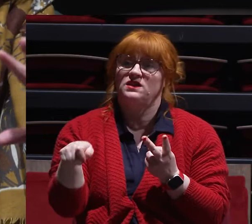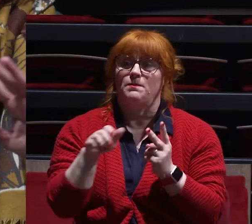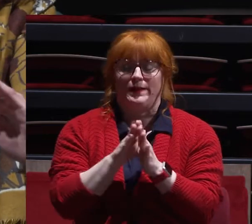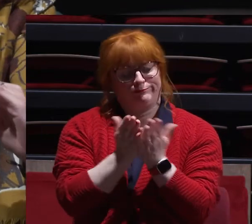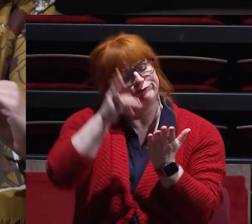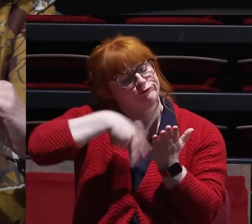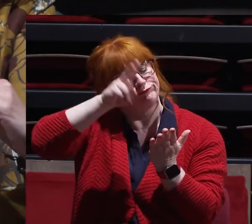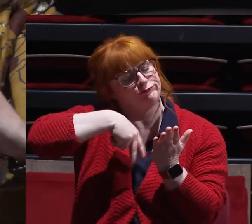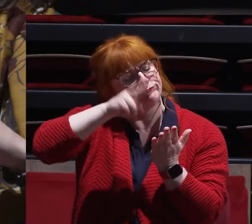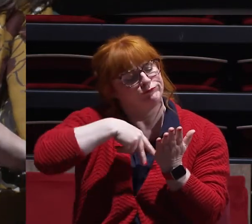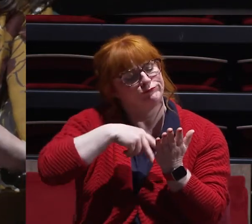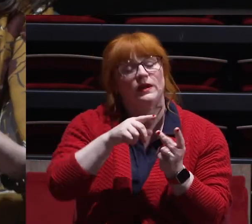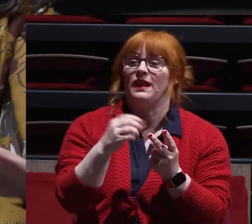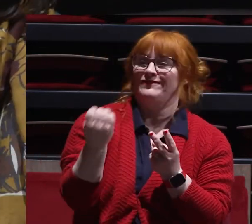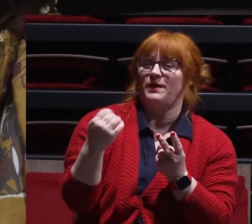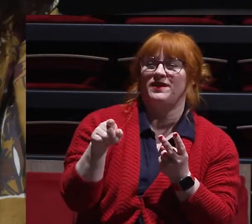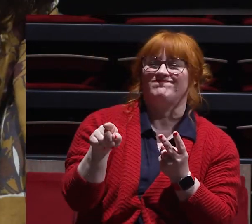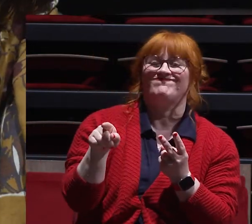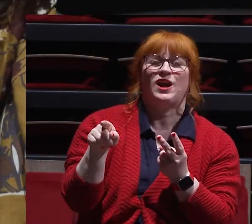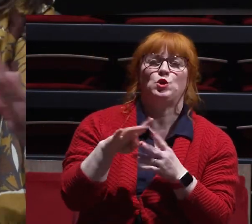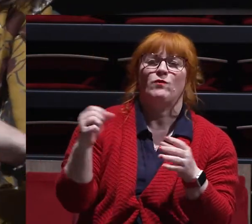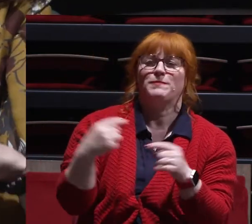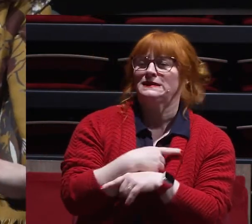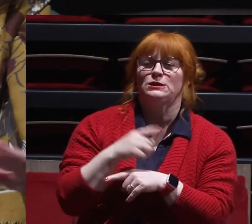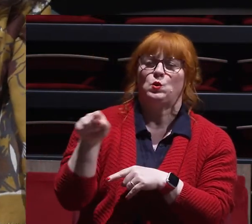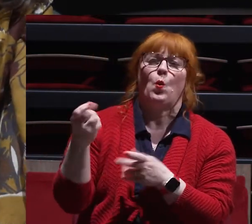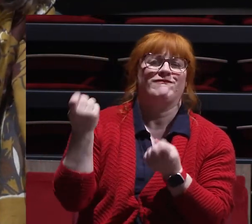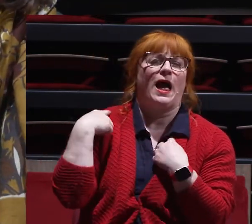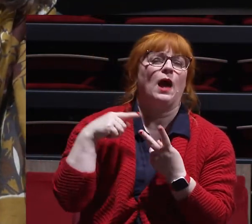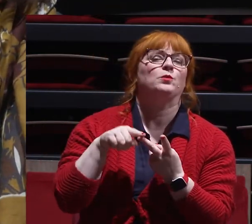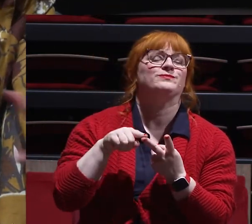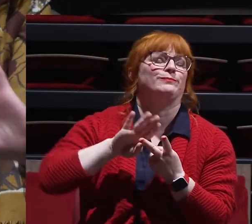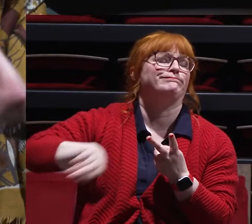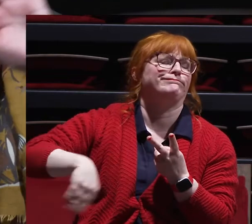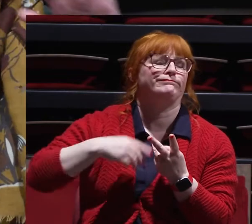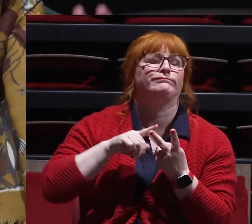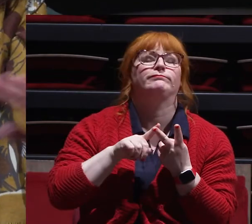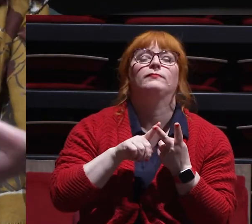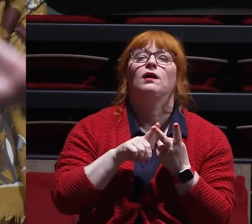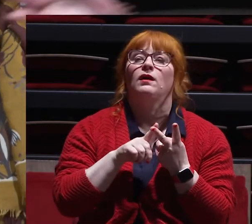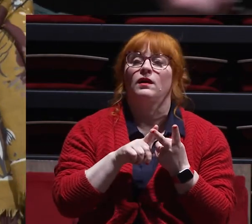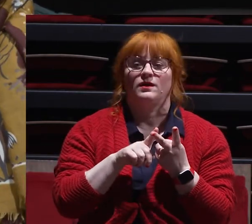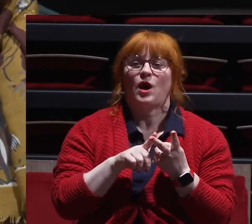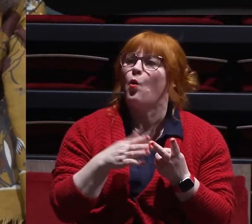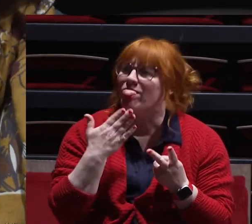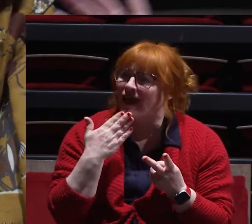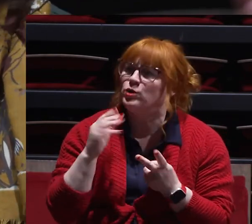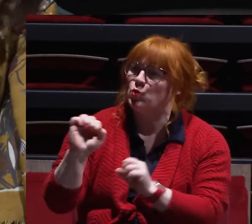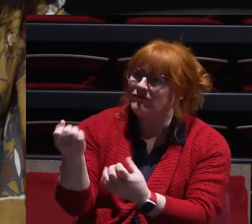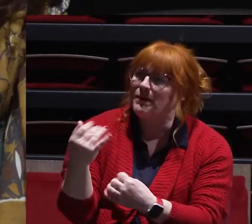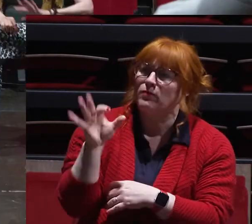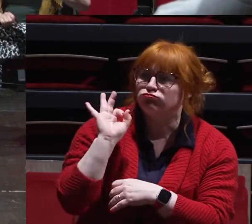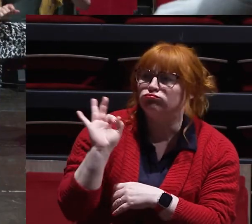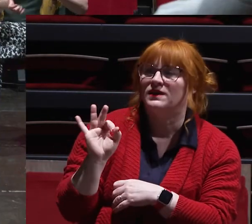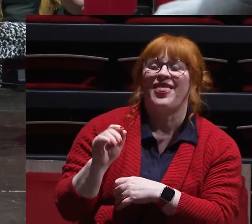that person doesn't understand your play, doesn't understand what you're trying to do. So you can disregard that note and everything else they say to you. That's